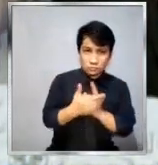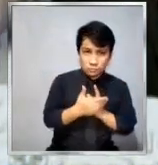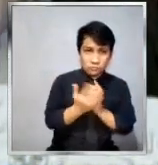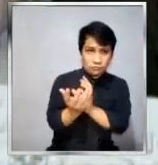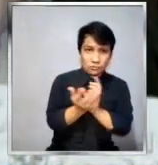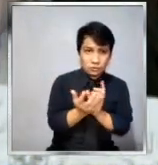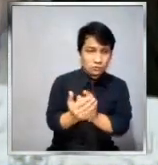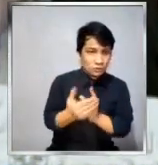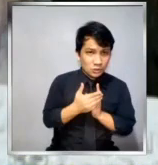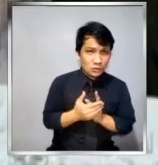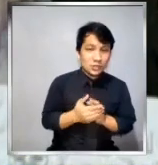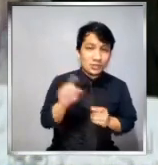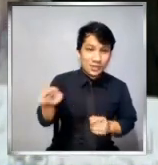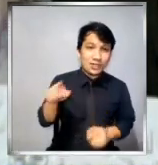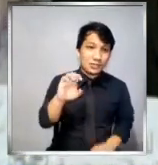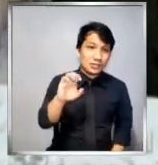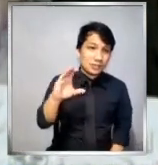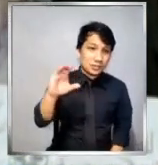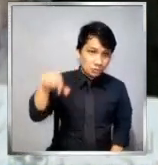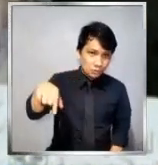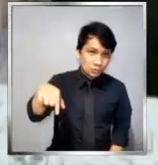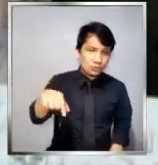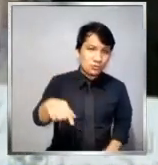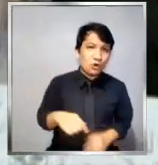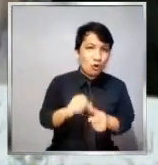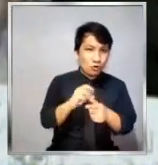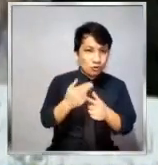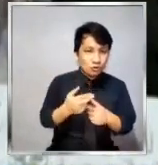ECQ or enhanced community quarantine. Yun lang po, sir.